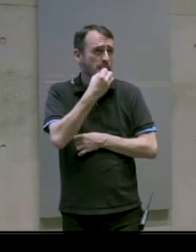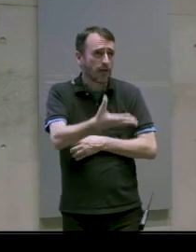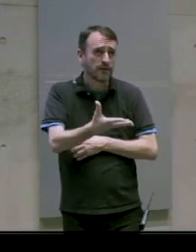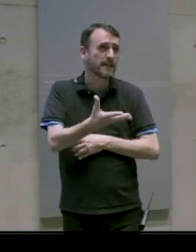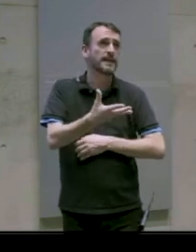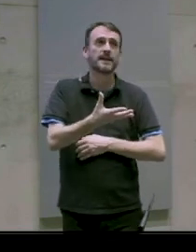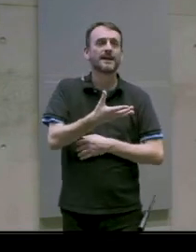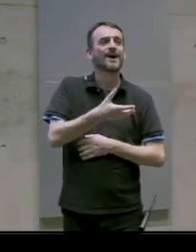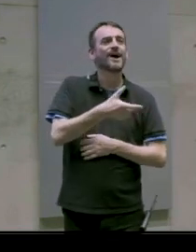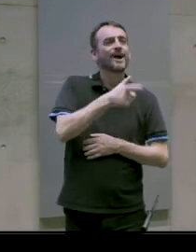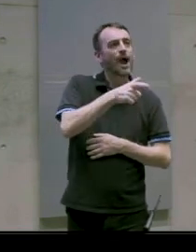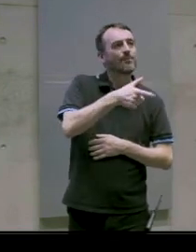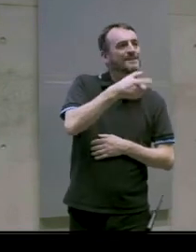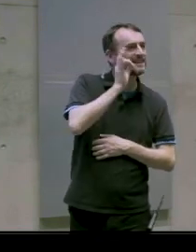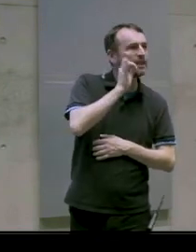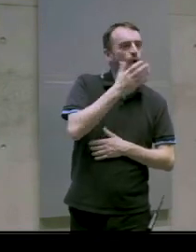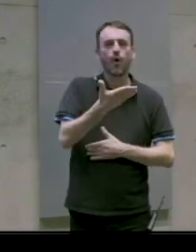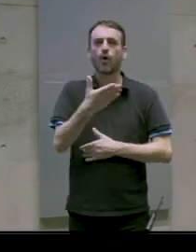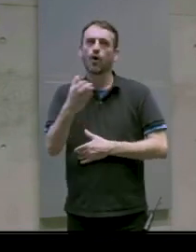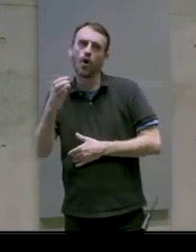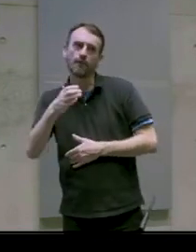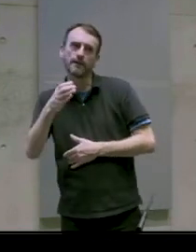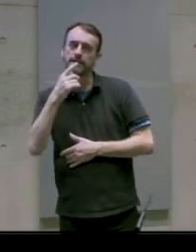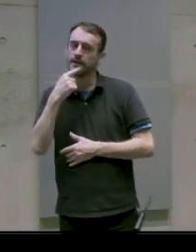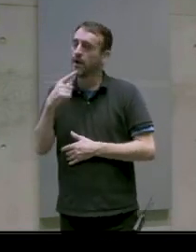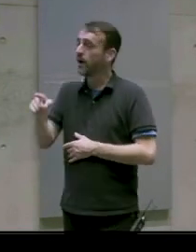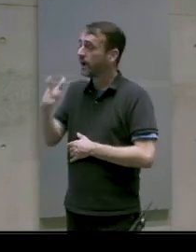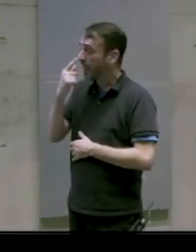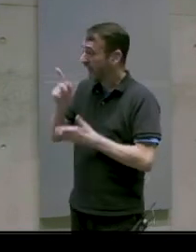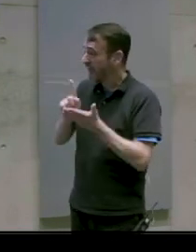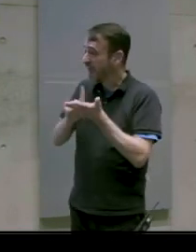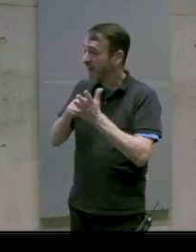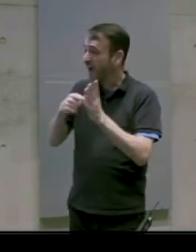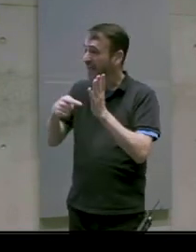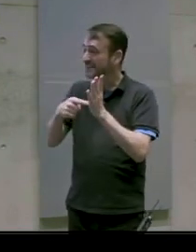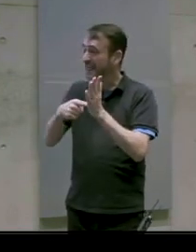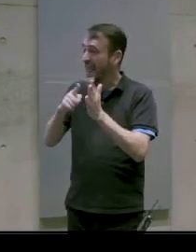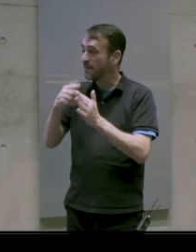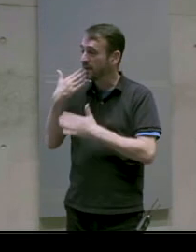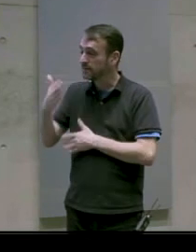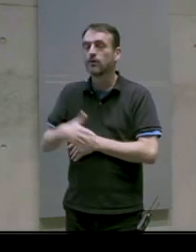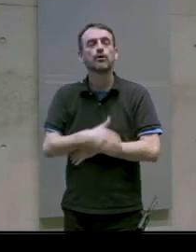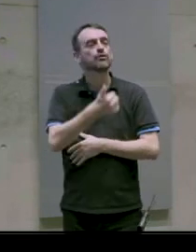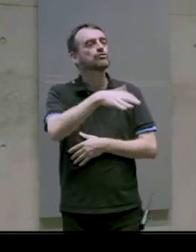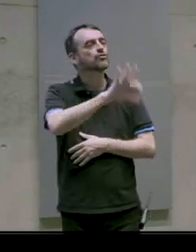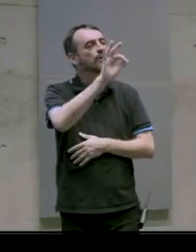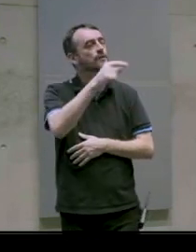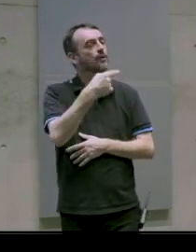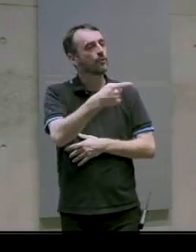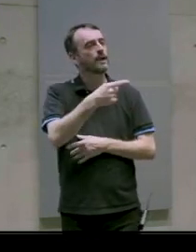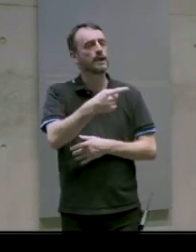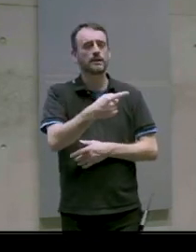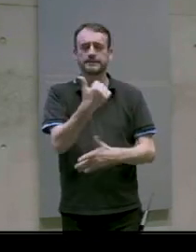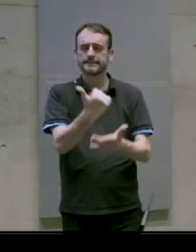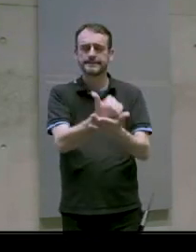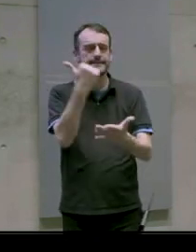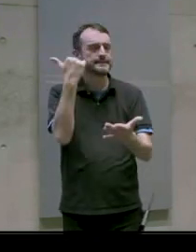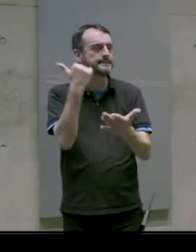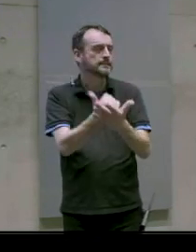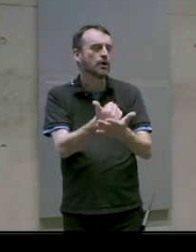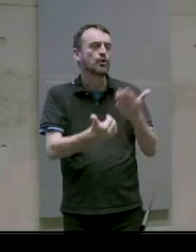coffee. Oh, could I have a latte then, please? Good choice. We have an excellent new coffee bean